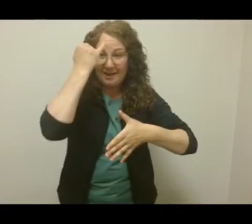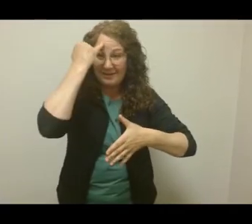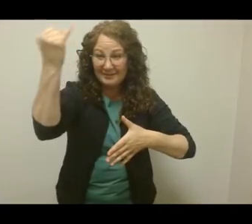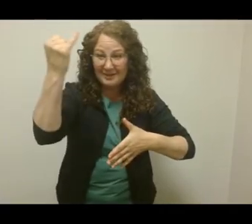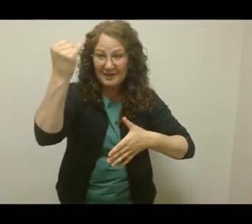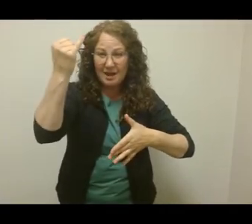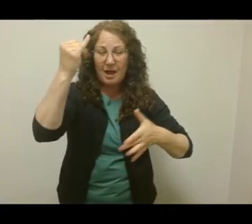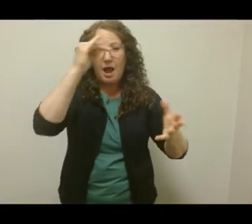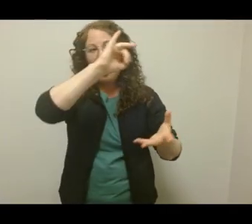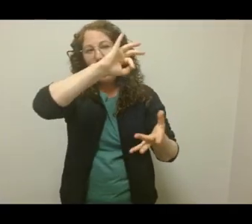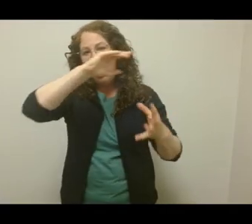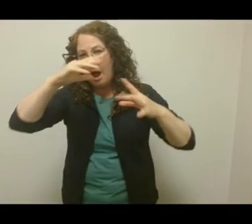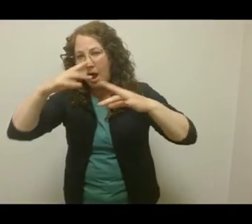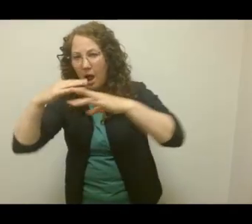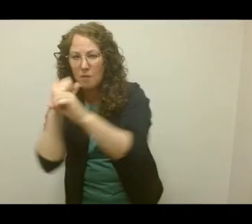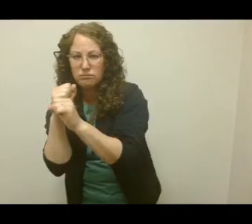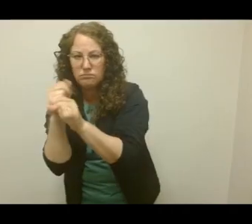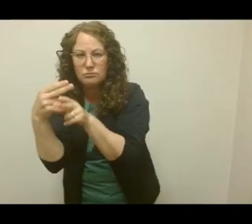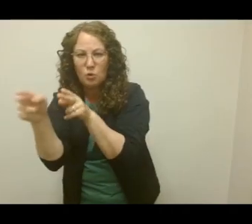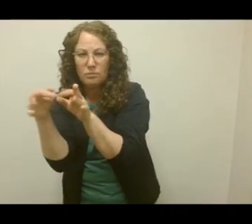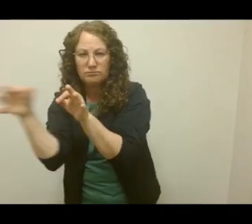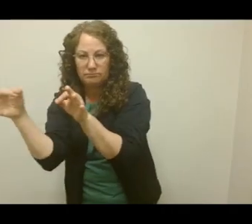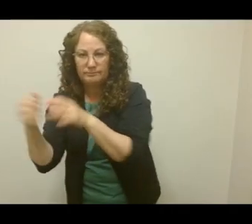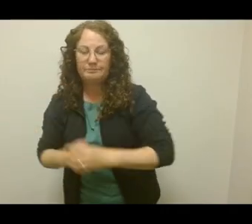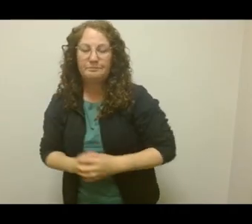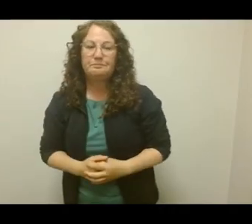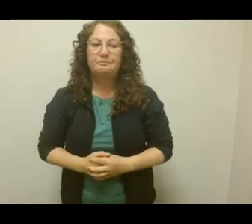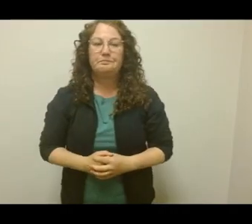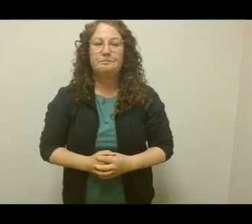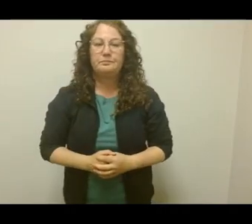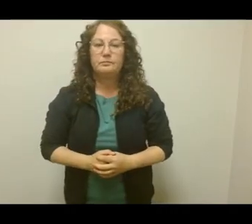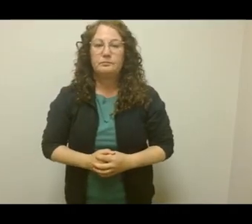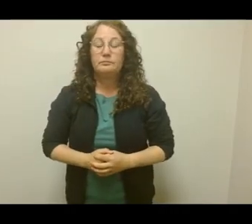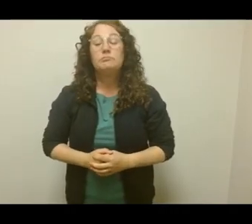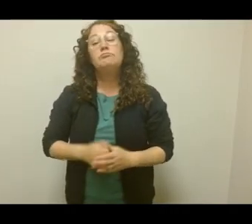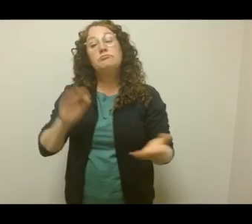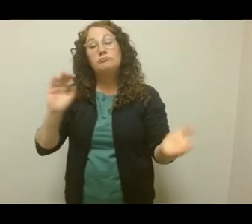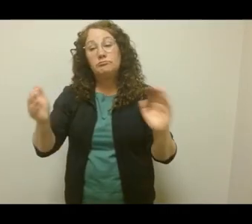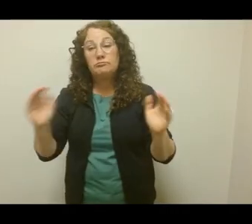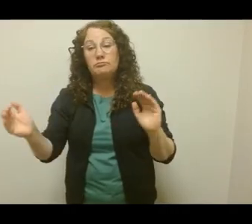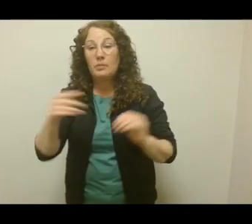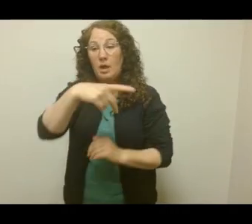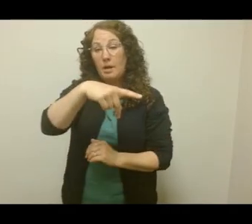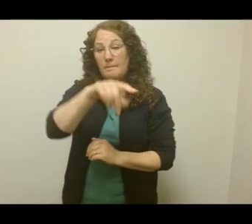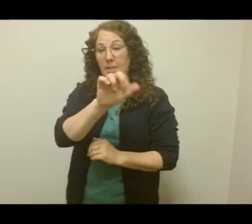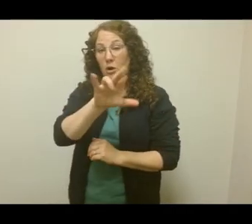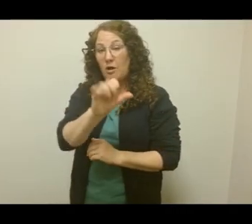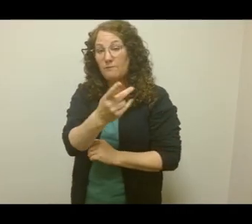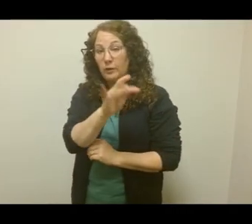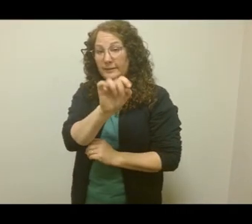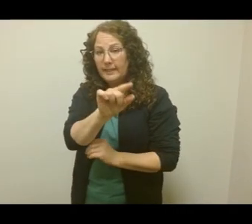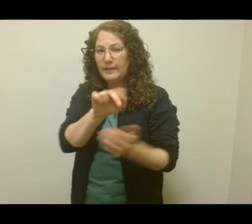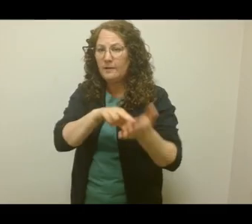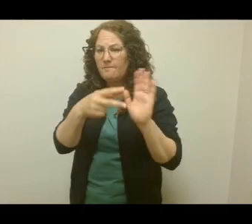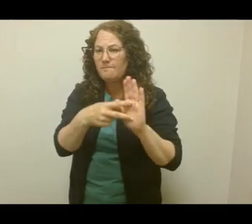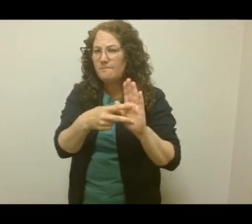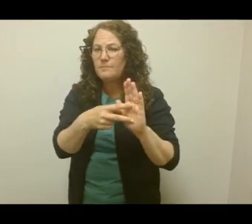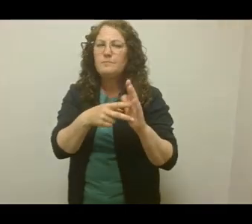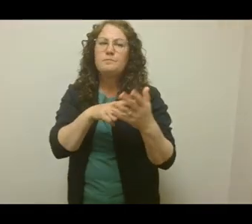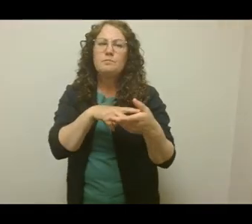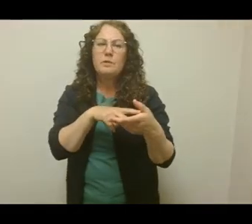into a shorter form. On the other hand, paraphrasing involves